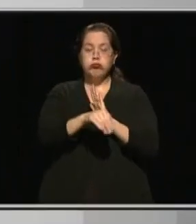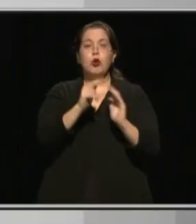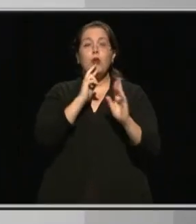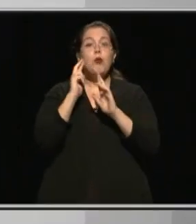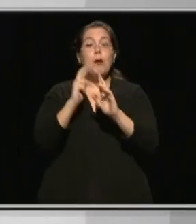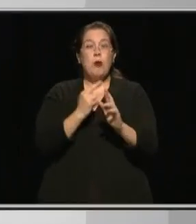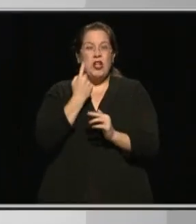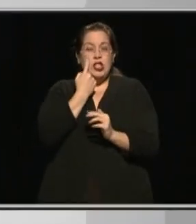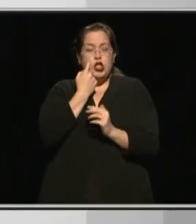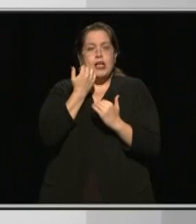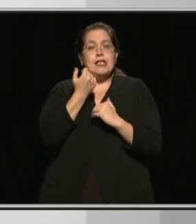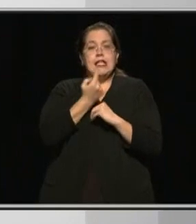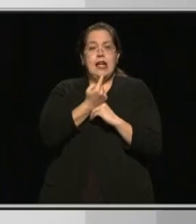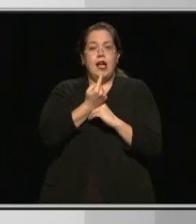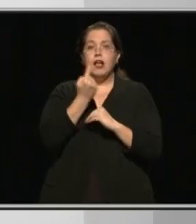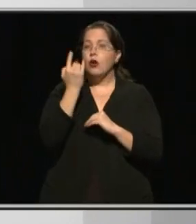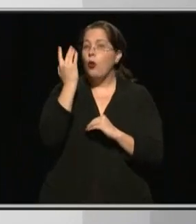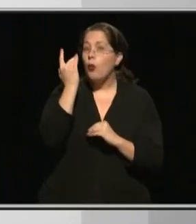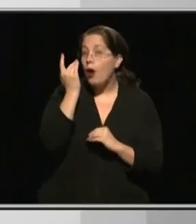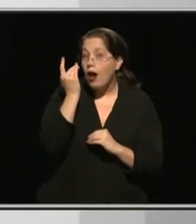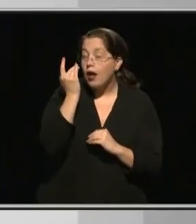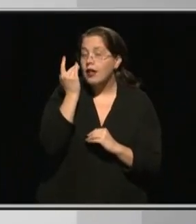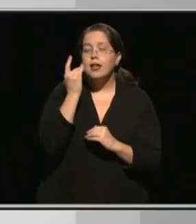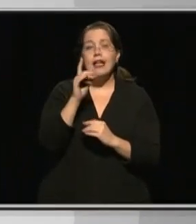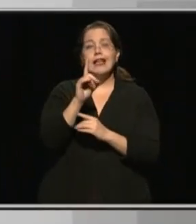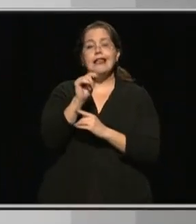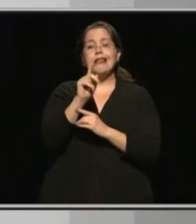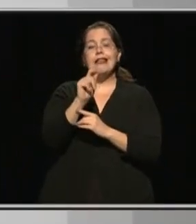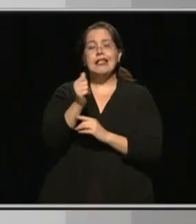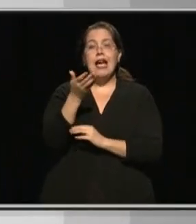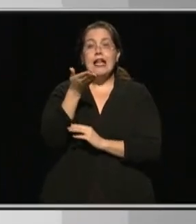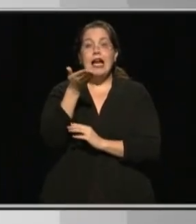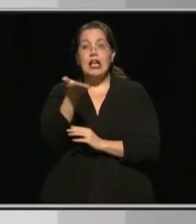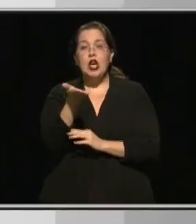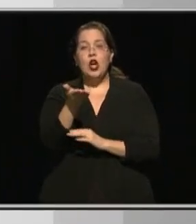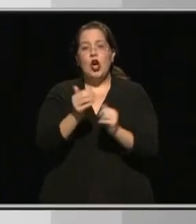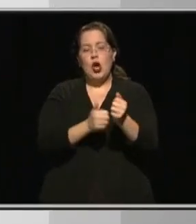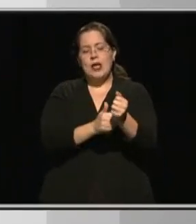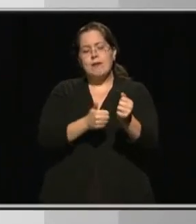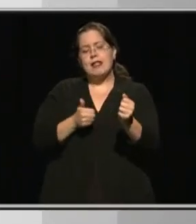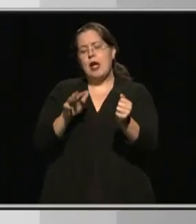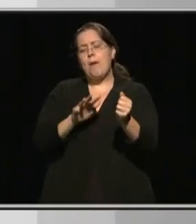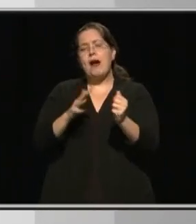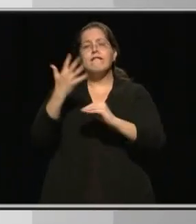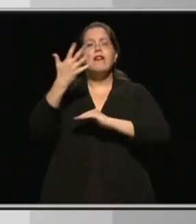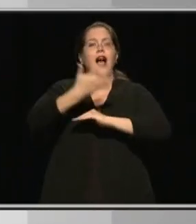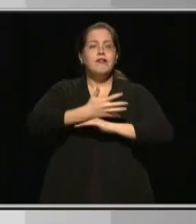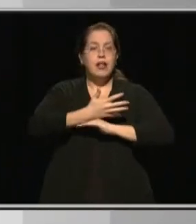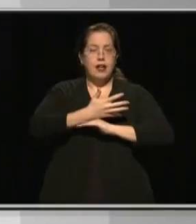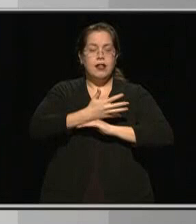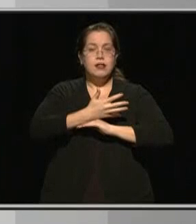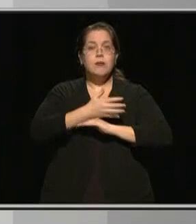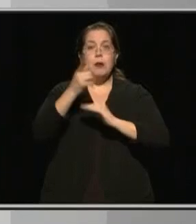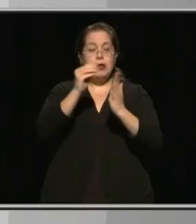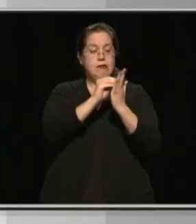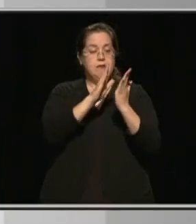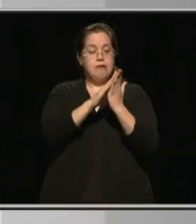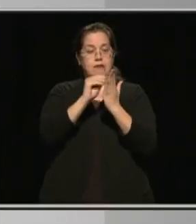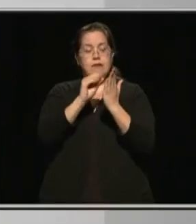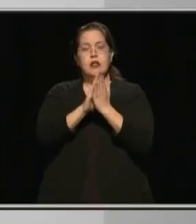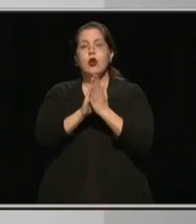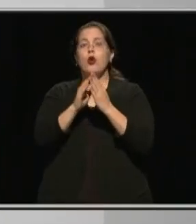reported just today. The reason for that is that the data on this graphic lags by 5 days. Remember, this is plotted by